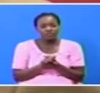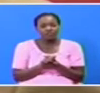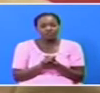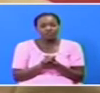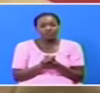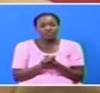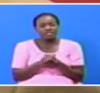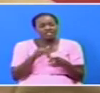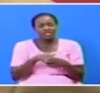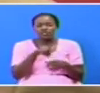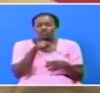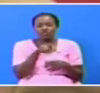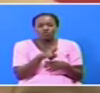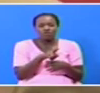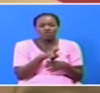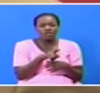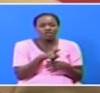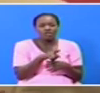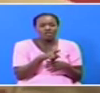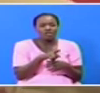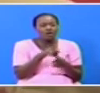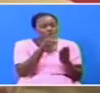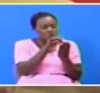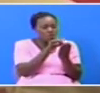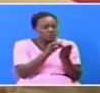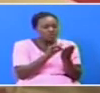In your internal auditing,